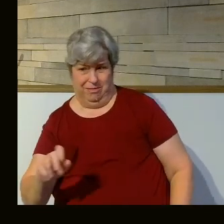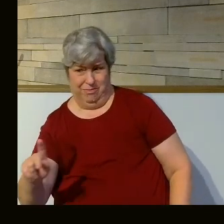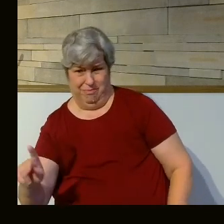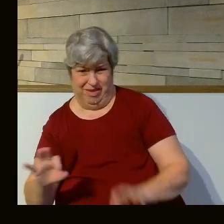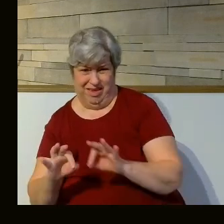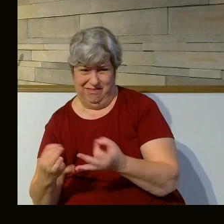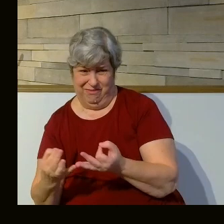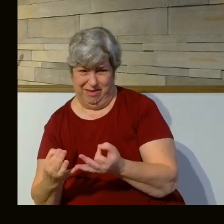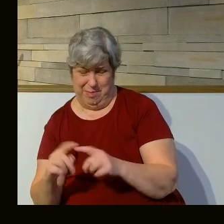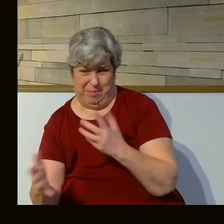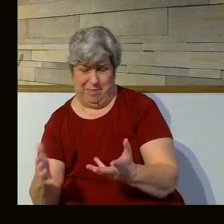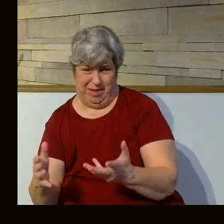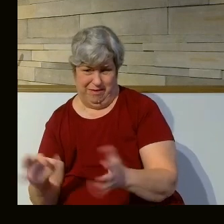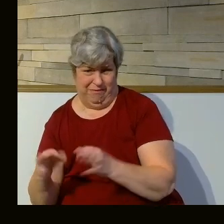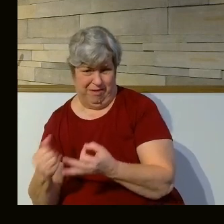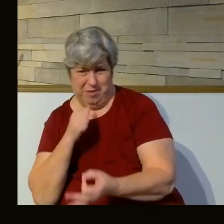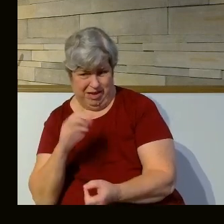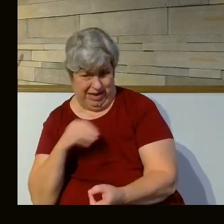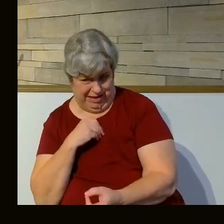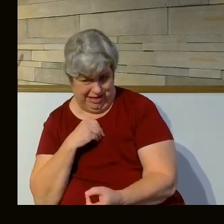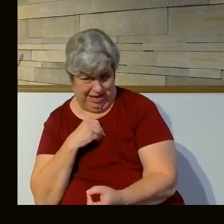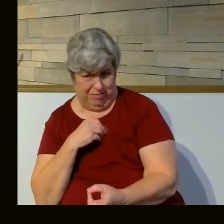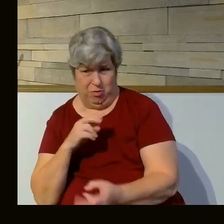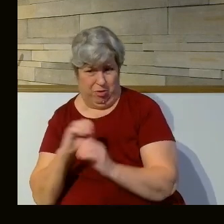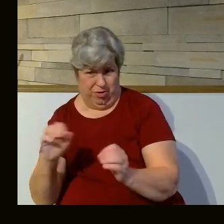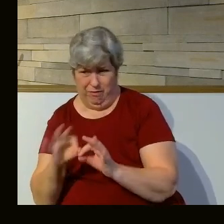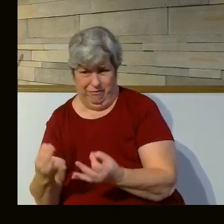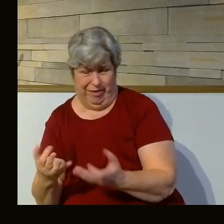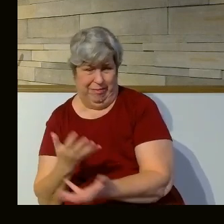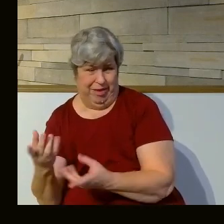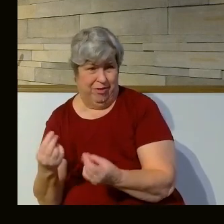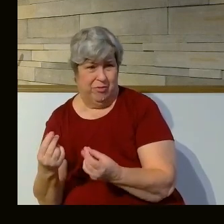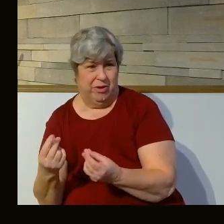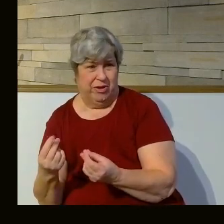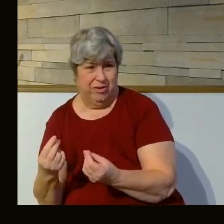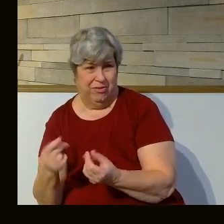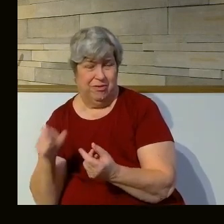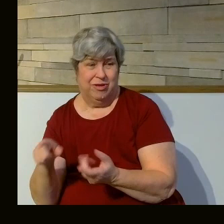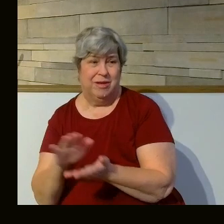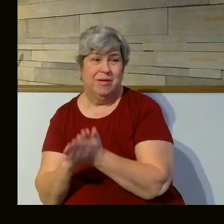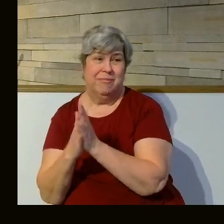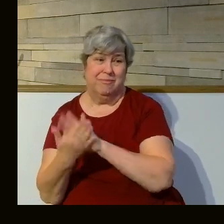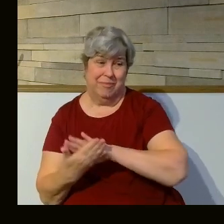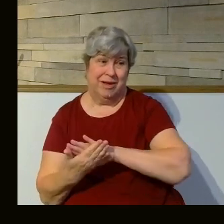family. Family who will accept her. They don't have to take her back. Or she can become what? What? Could she